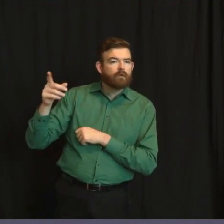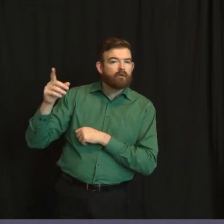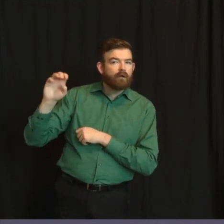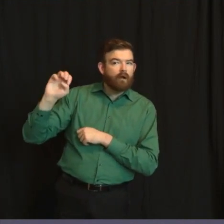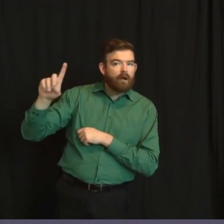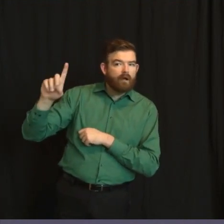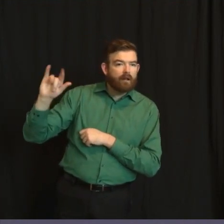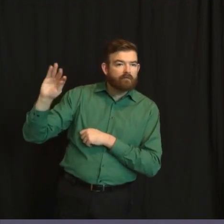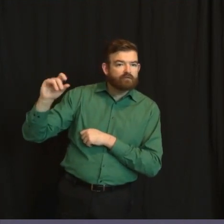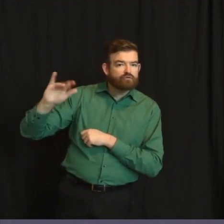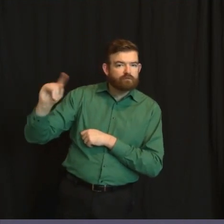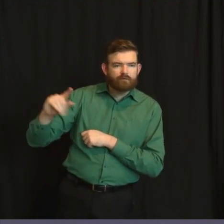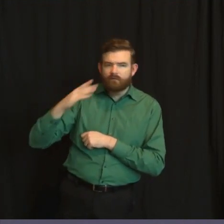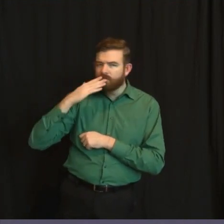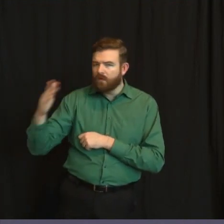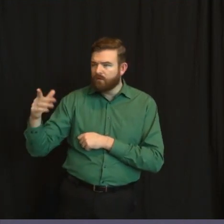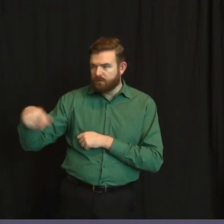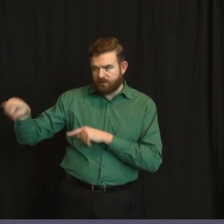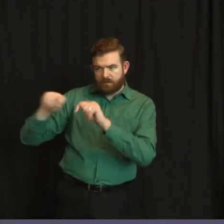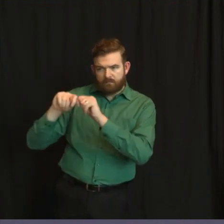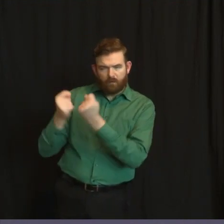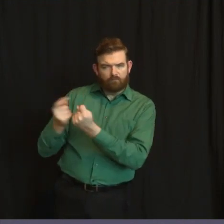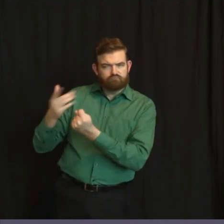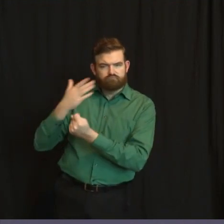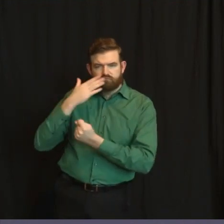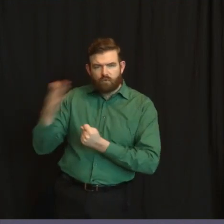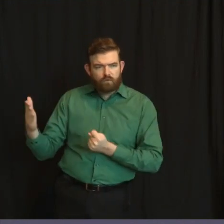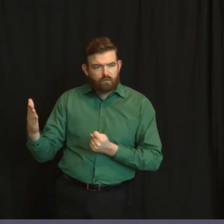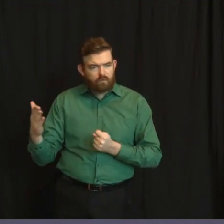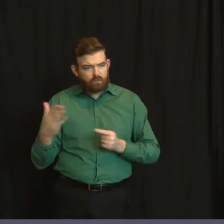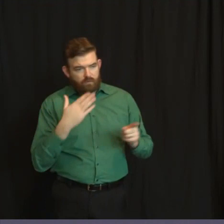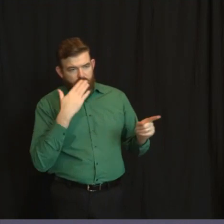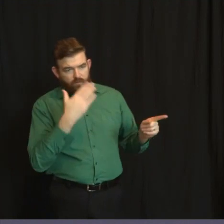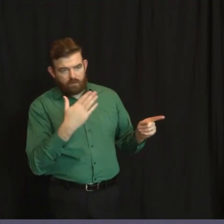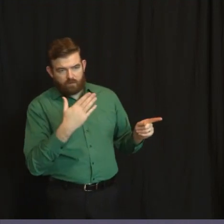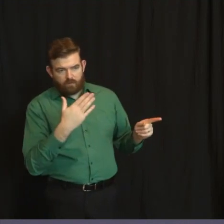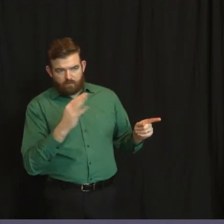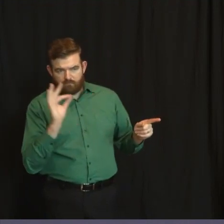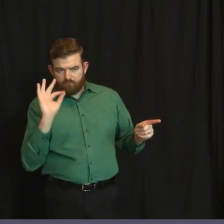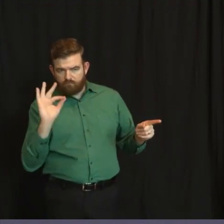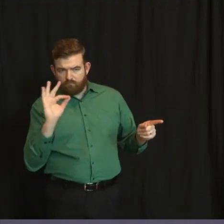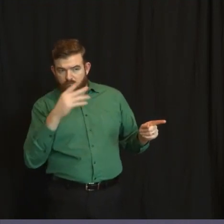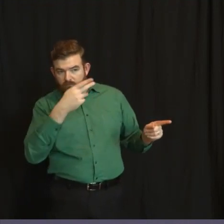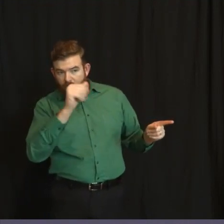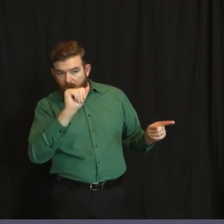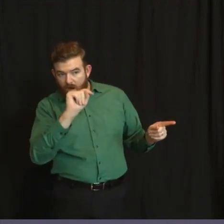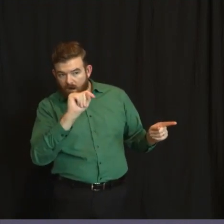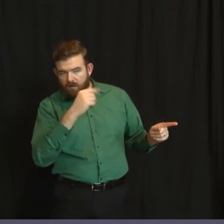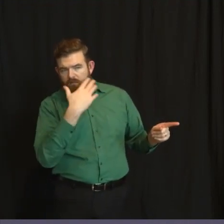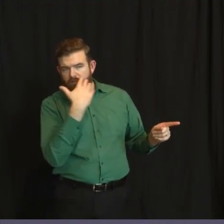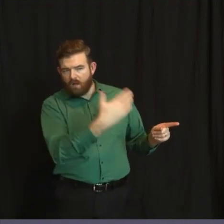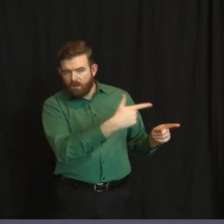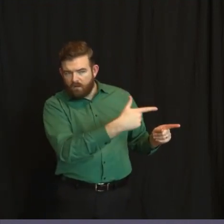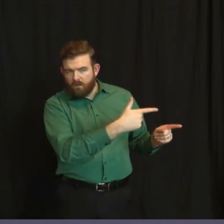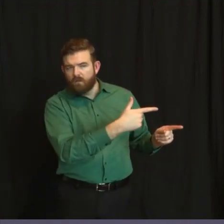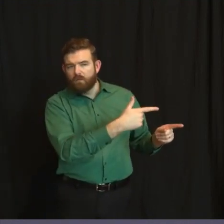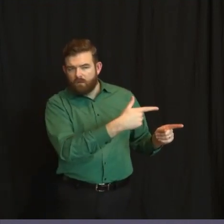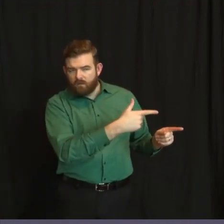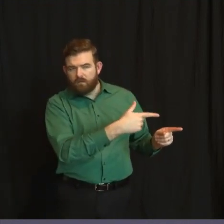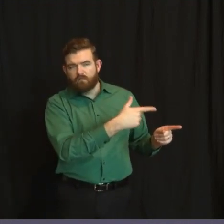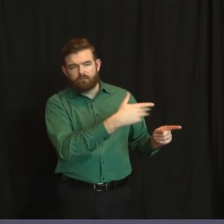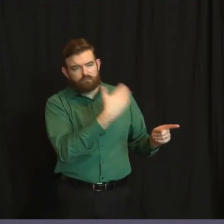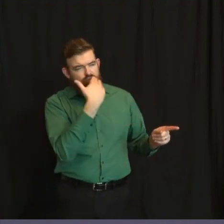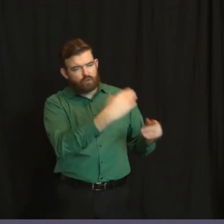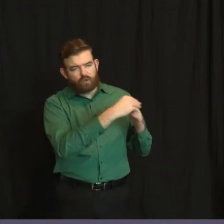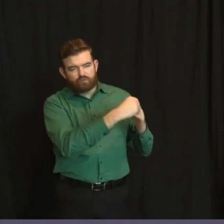much to each of you and your teams. And Ed, thank you for everything you do. Colonel Pat Callahan, bless you, and for extraordinary leadership.